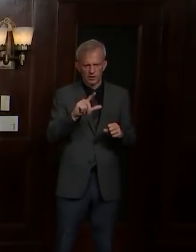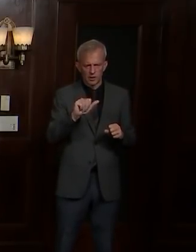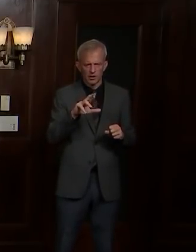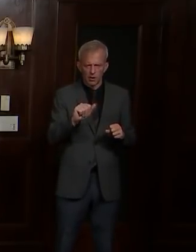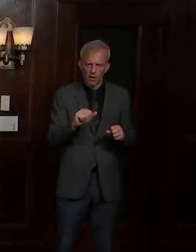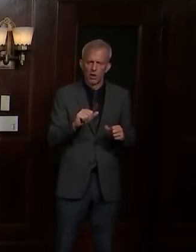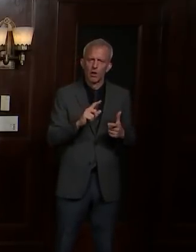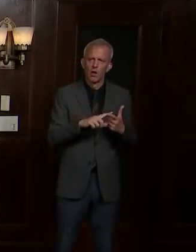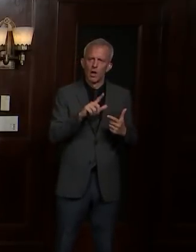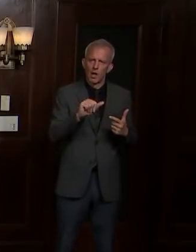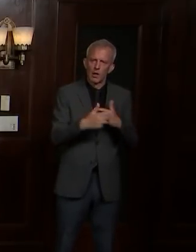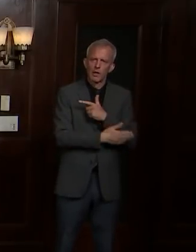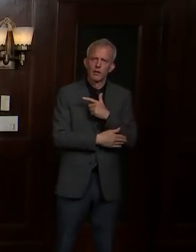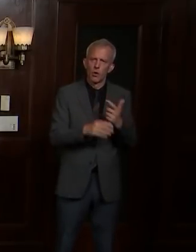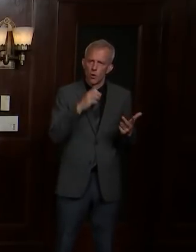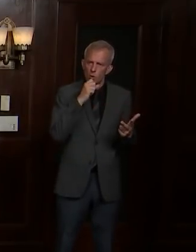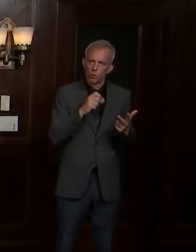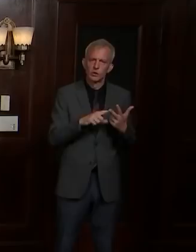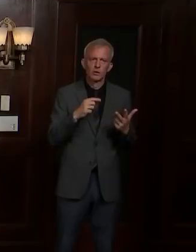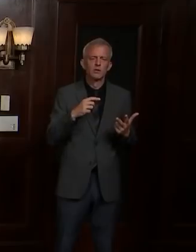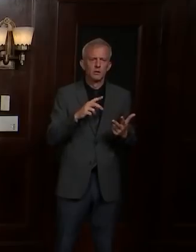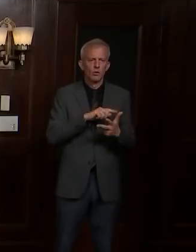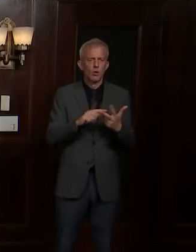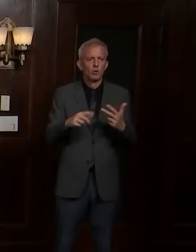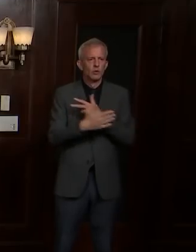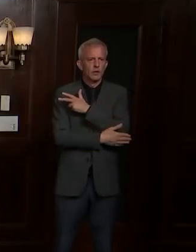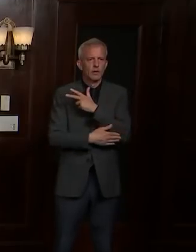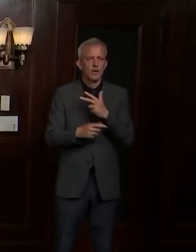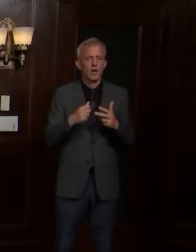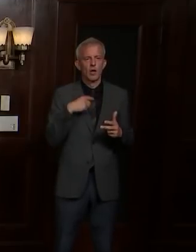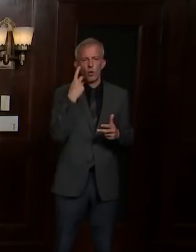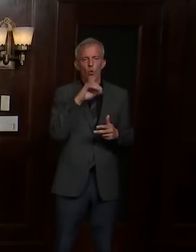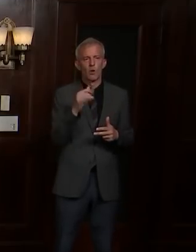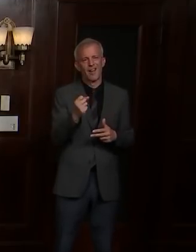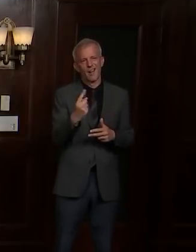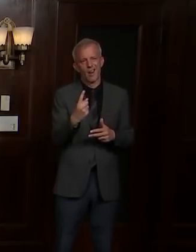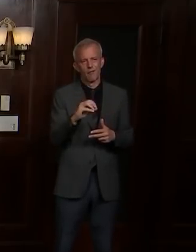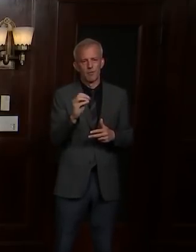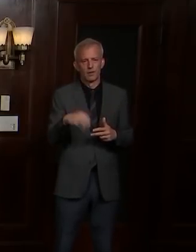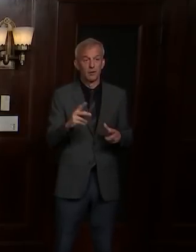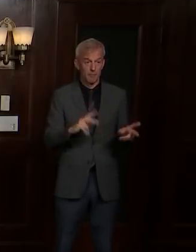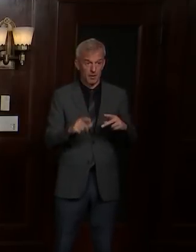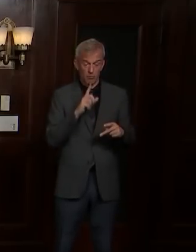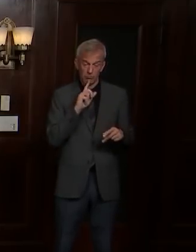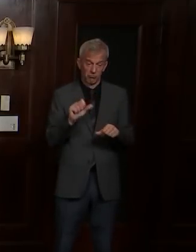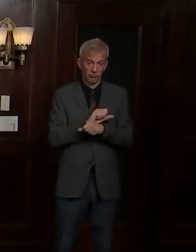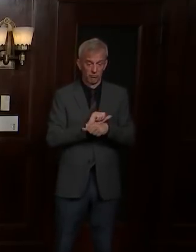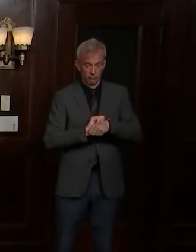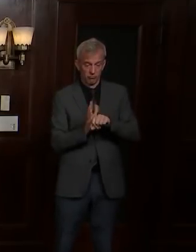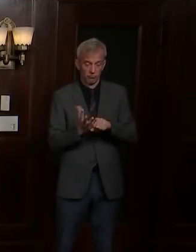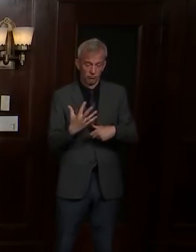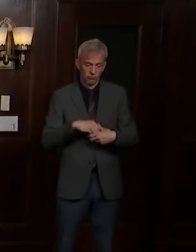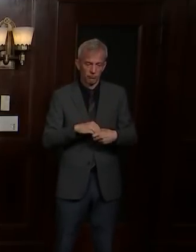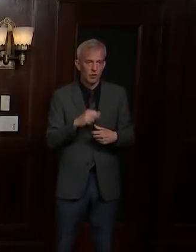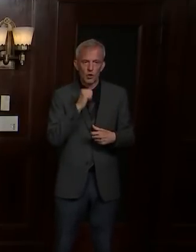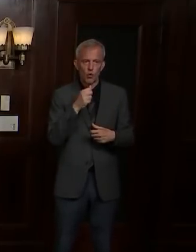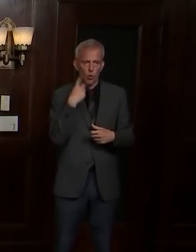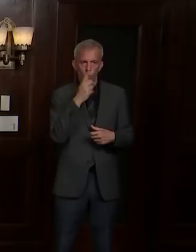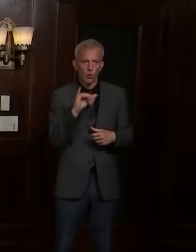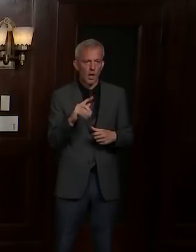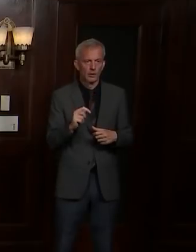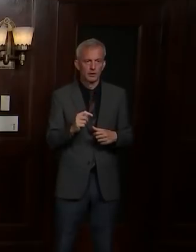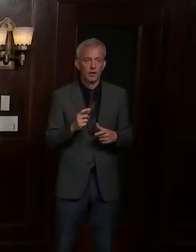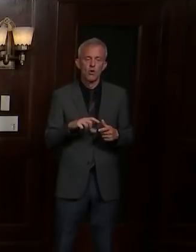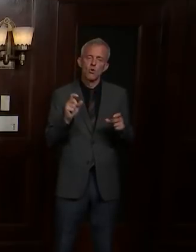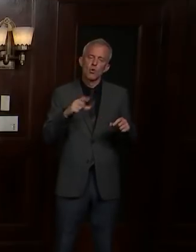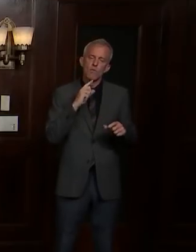Orange County. Up in Santa Clara County, it came back with 11%. But those numbers, again, it's a small pool. There could be a huge margin